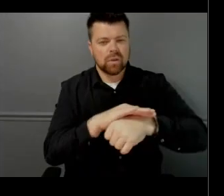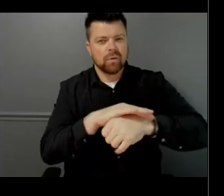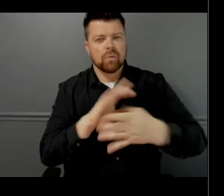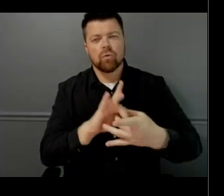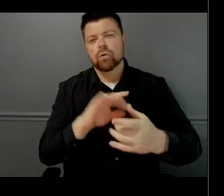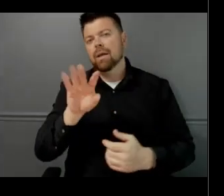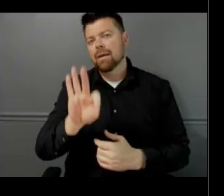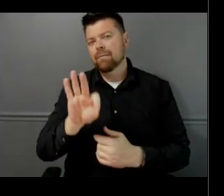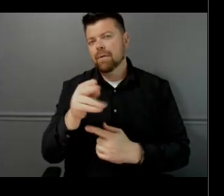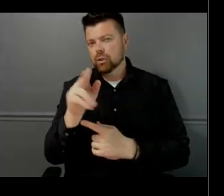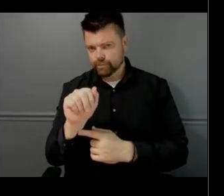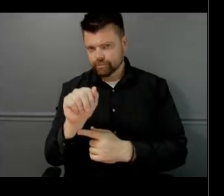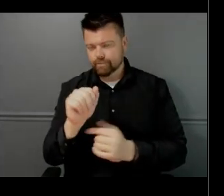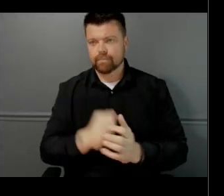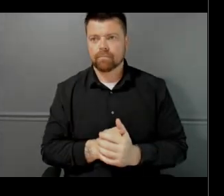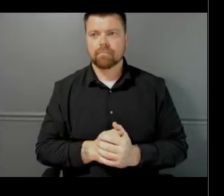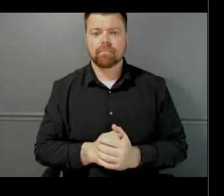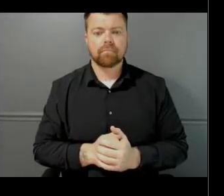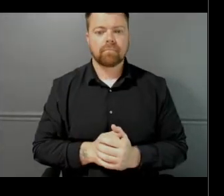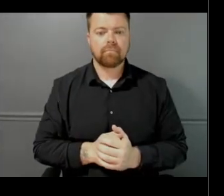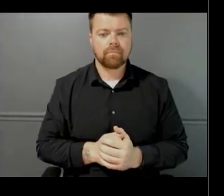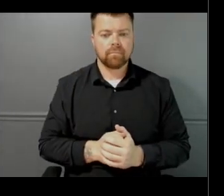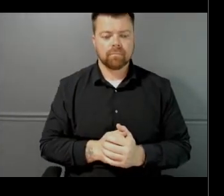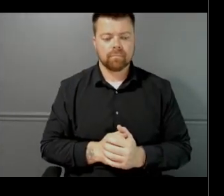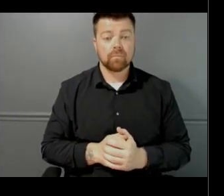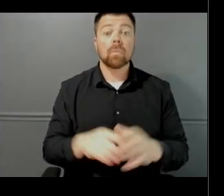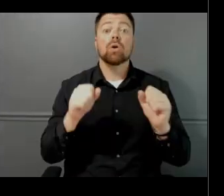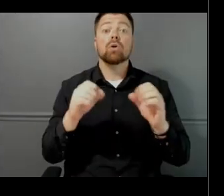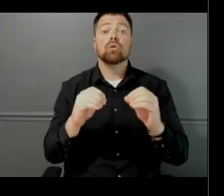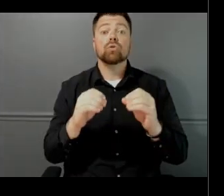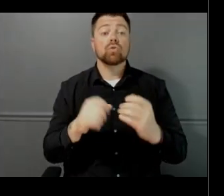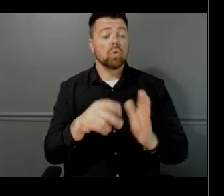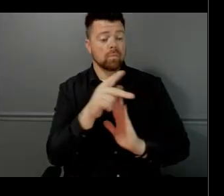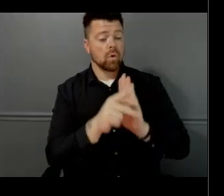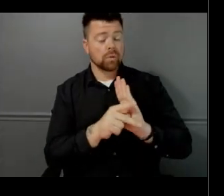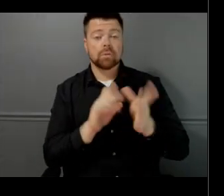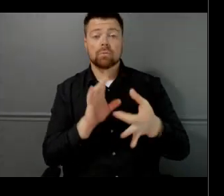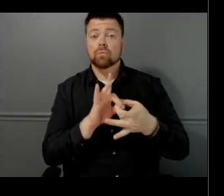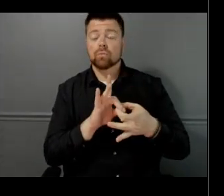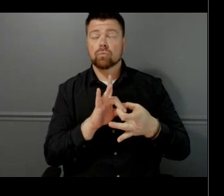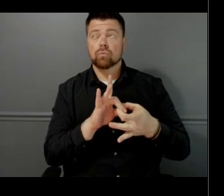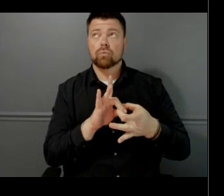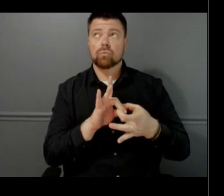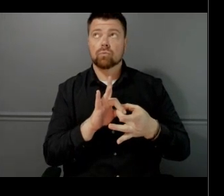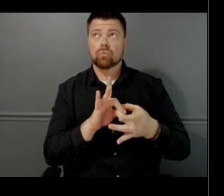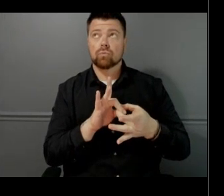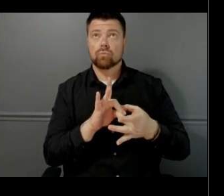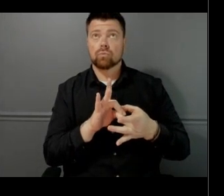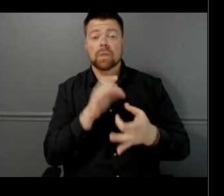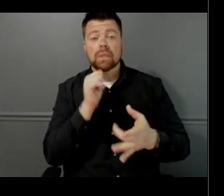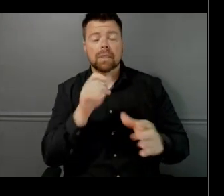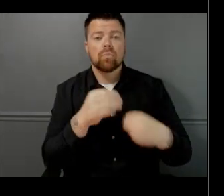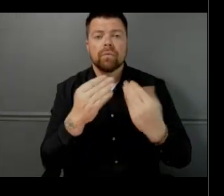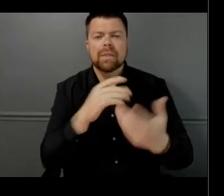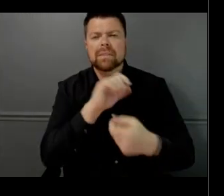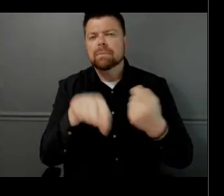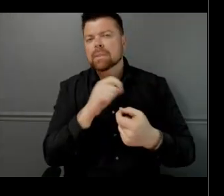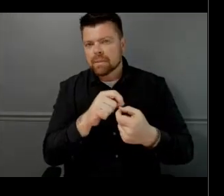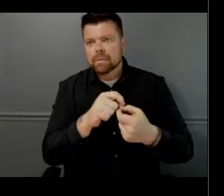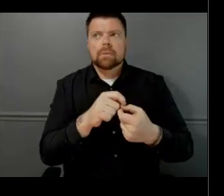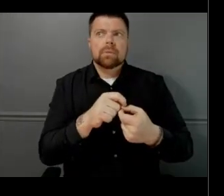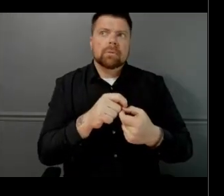Act materials. So the guidelines for the manual do not provide specific guidance on this